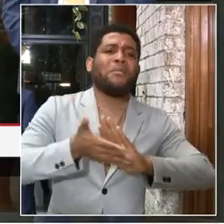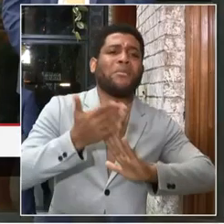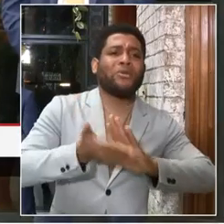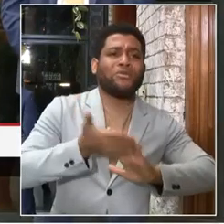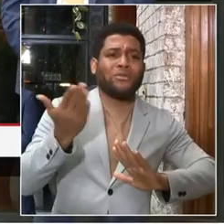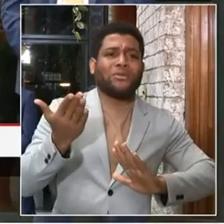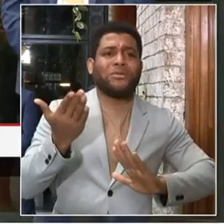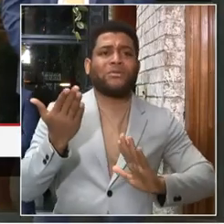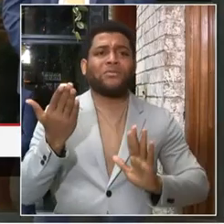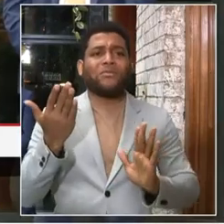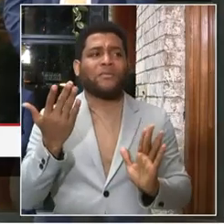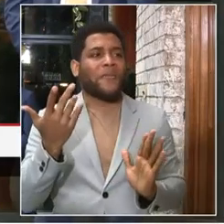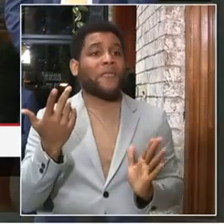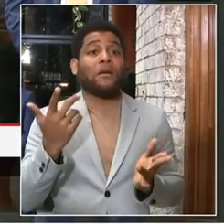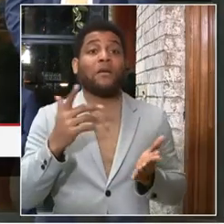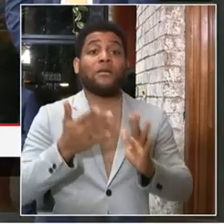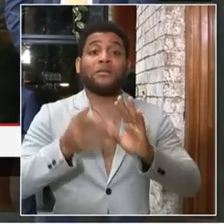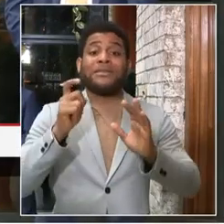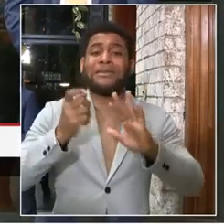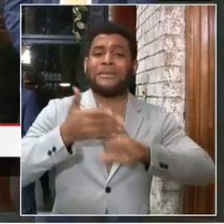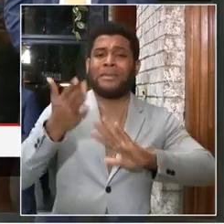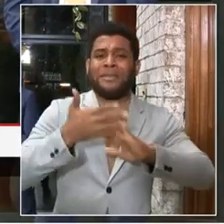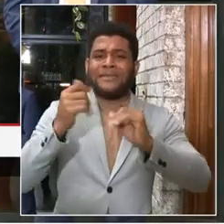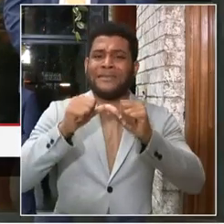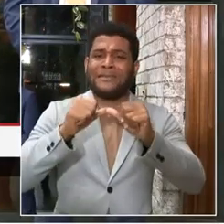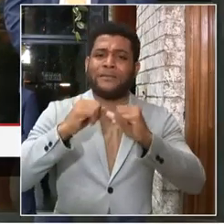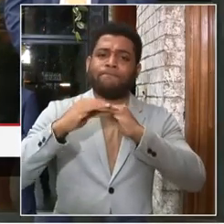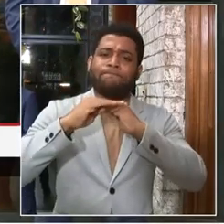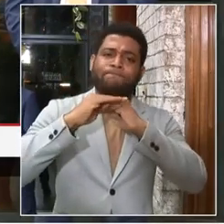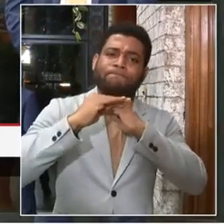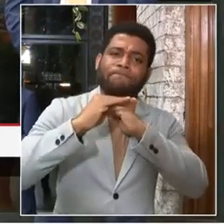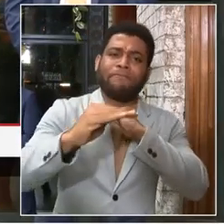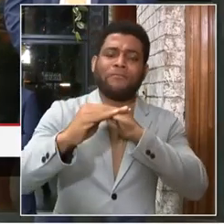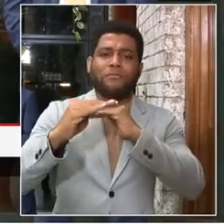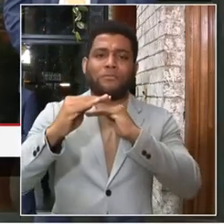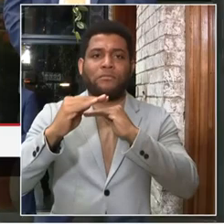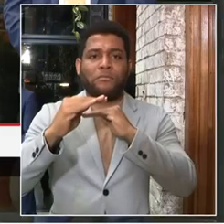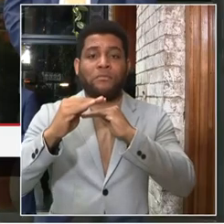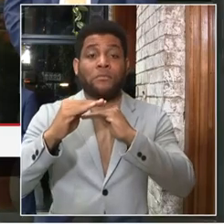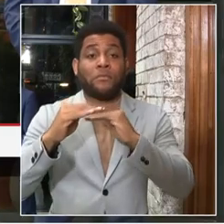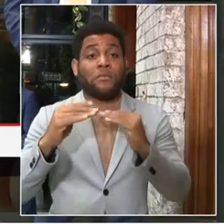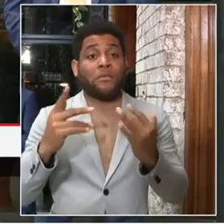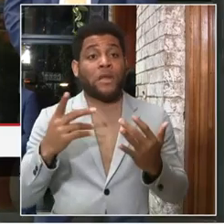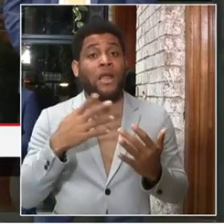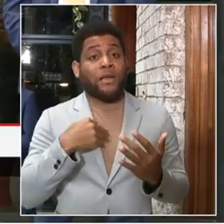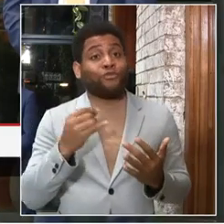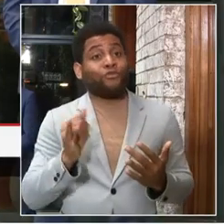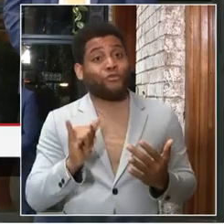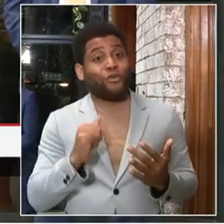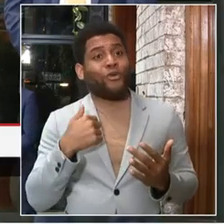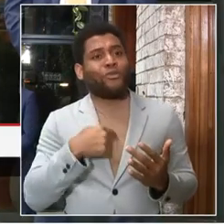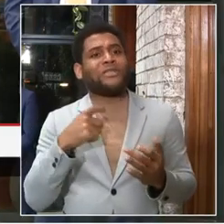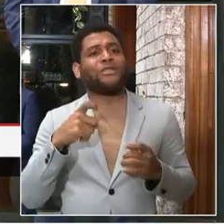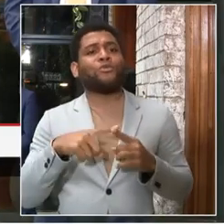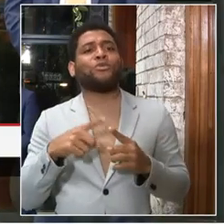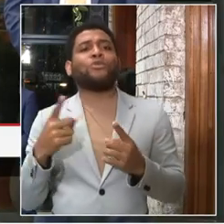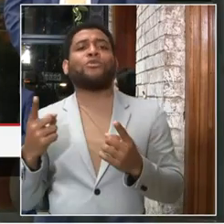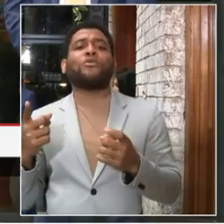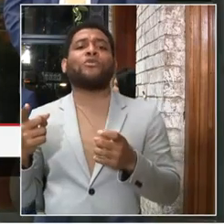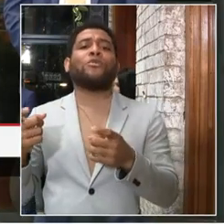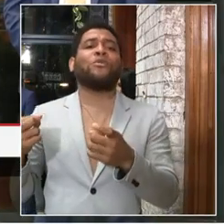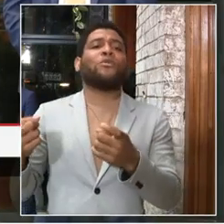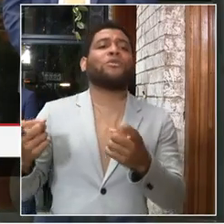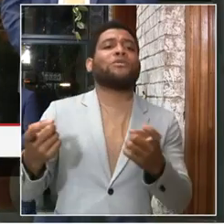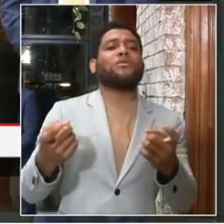in a sustainable way. And we want to be able to recruit. And this is the other thing that